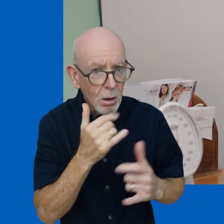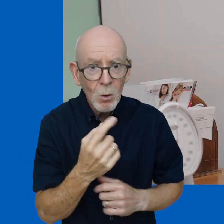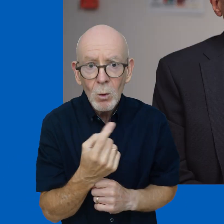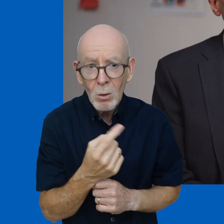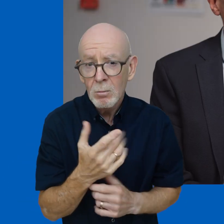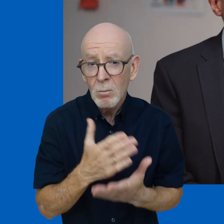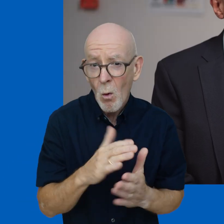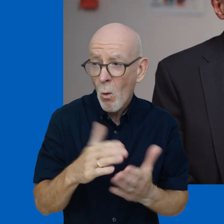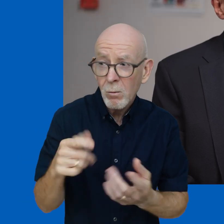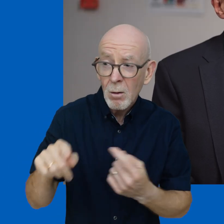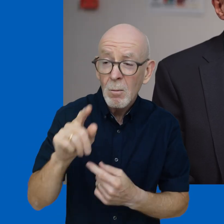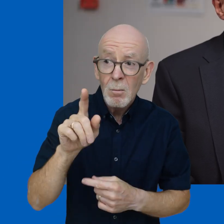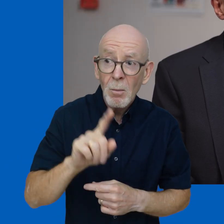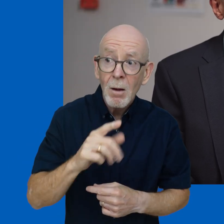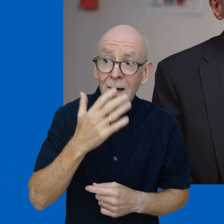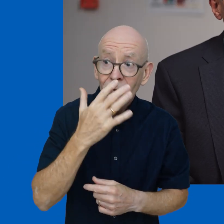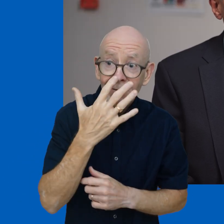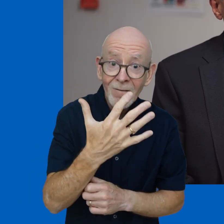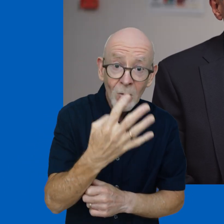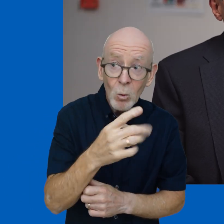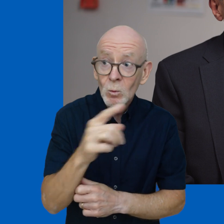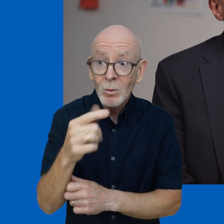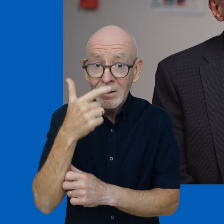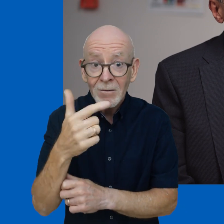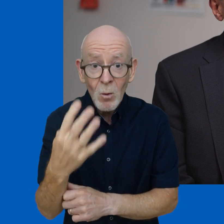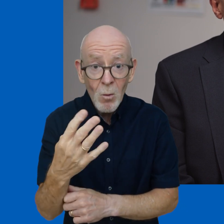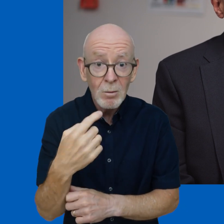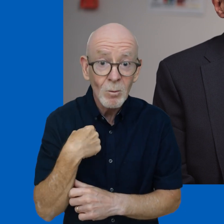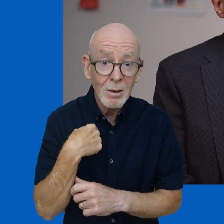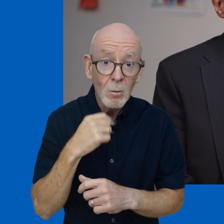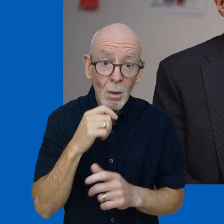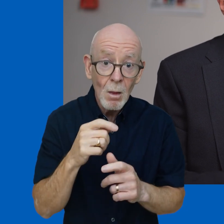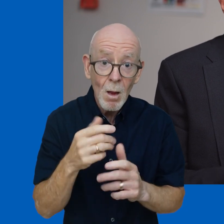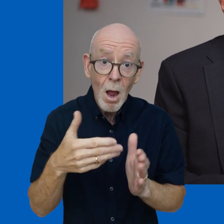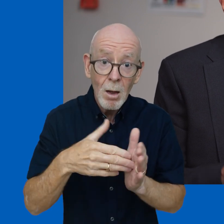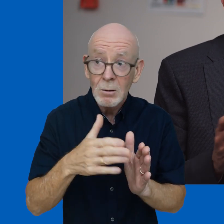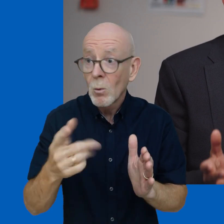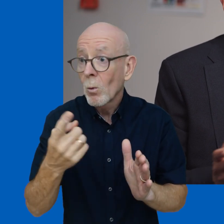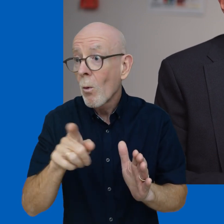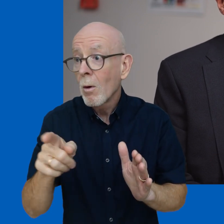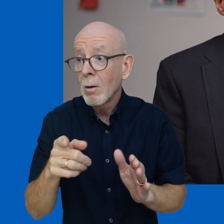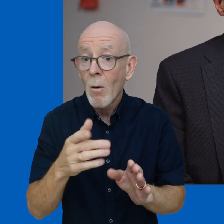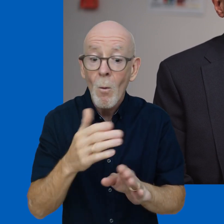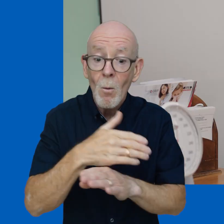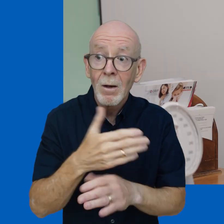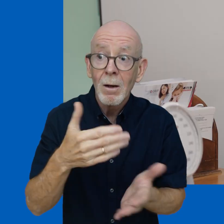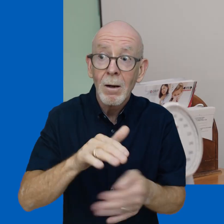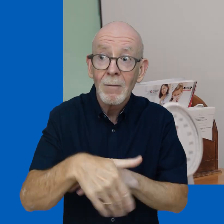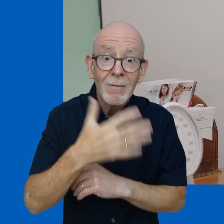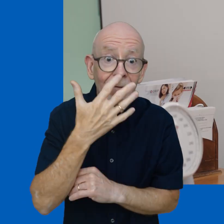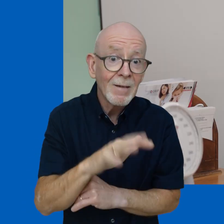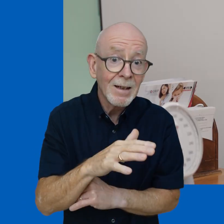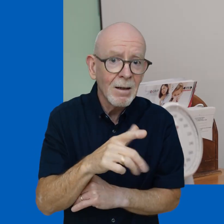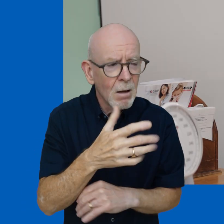screening? It's offered to people aged 54 to 74, and we're gradually expanding it to those over the age of 50. And